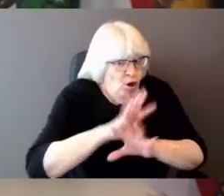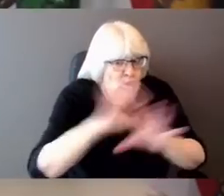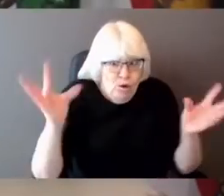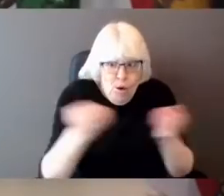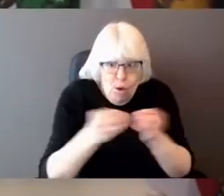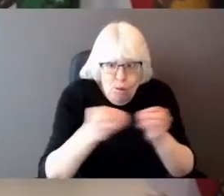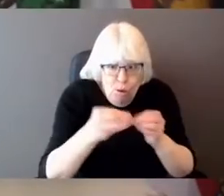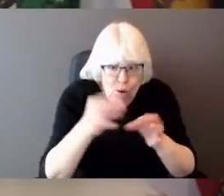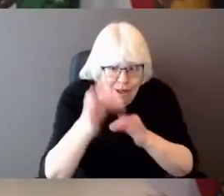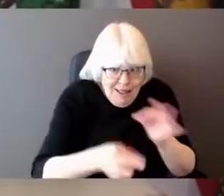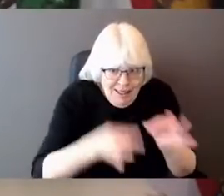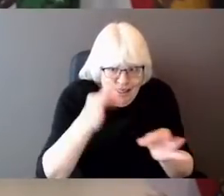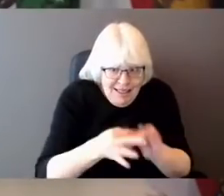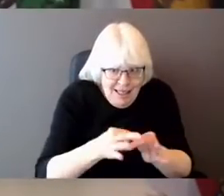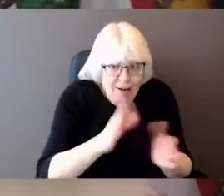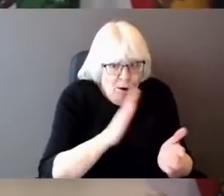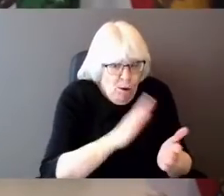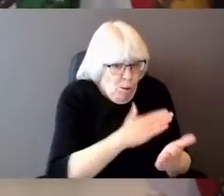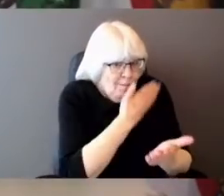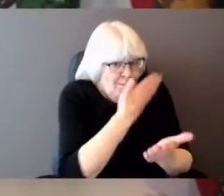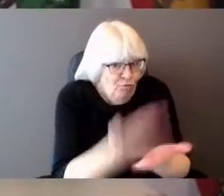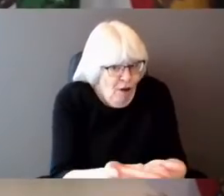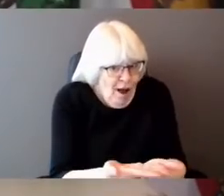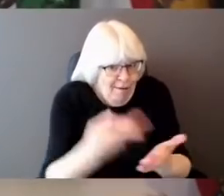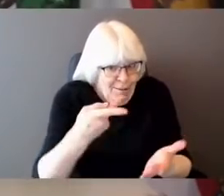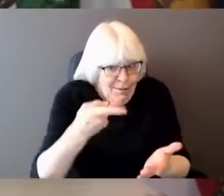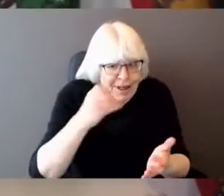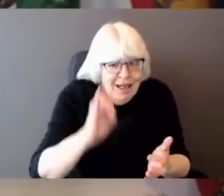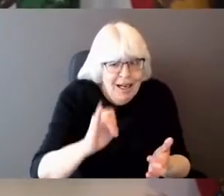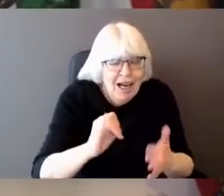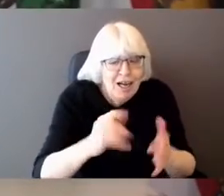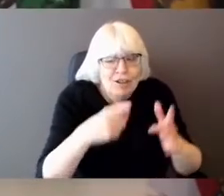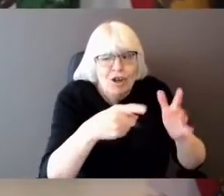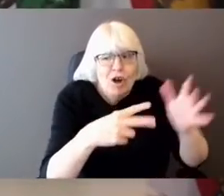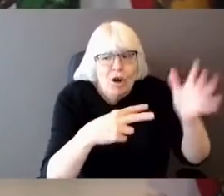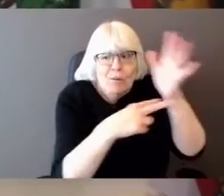PI. So what's going to happen at the bridge? Are you going to remove everything?